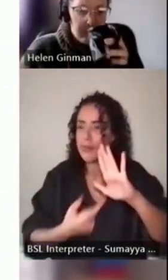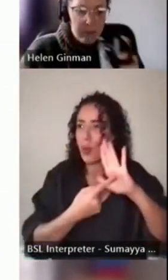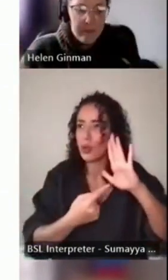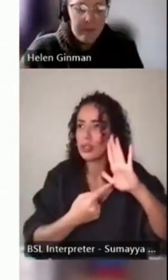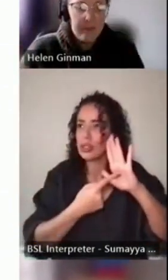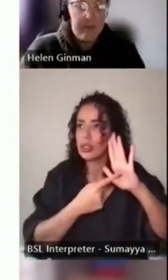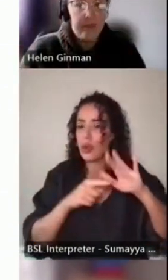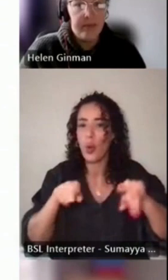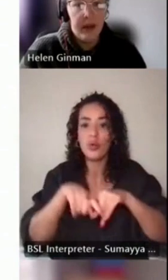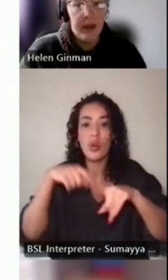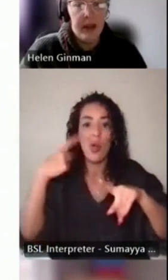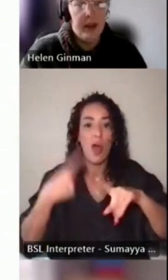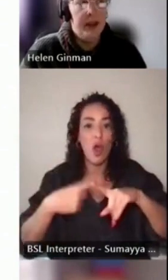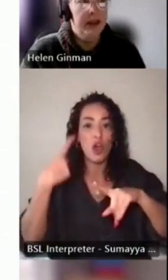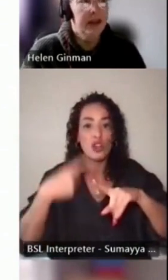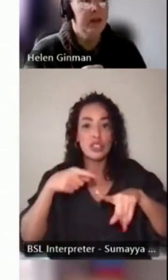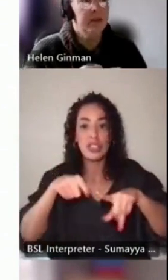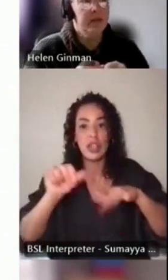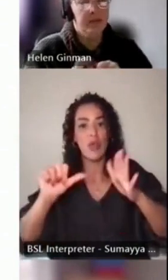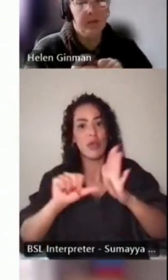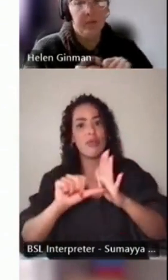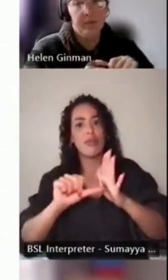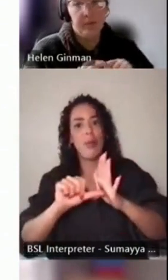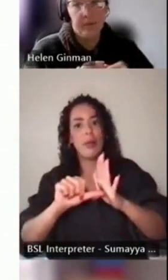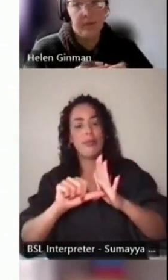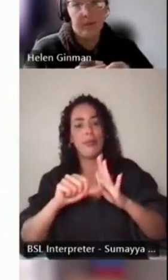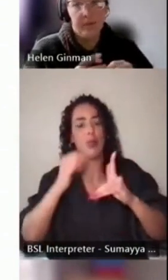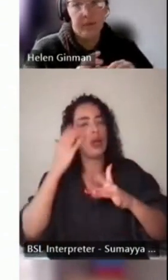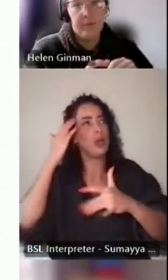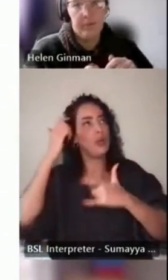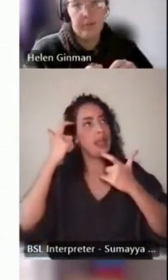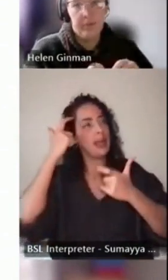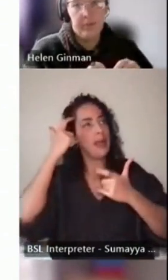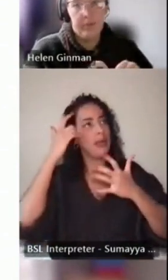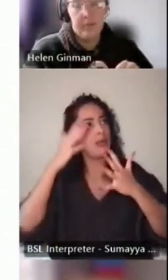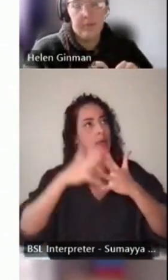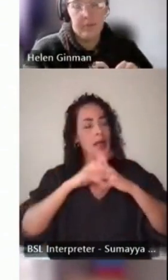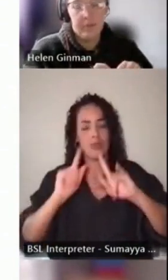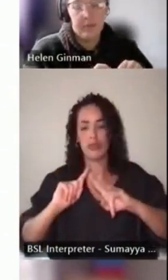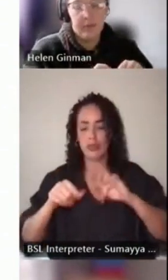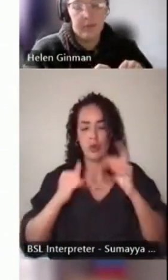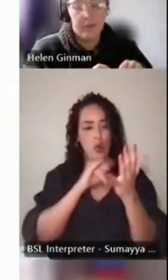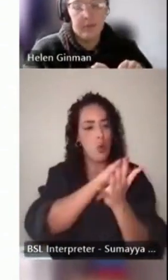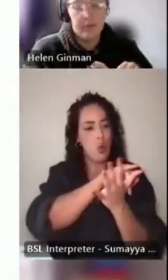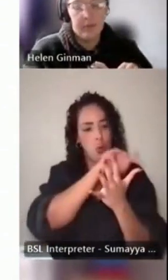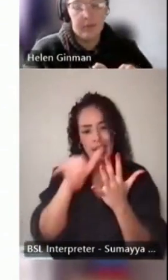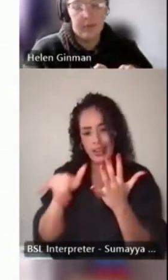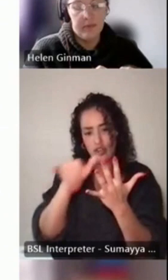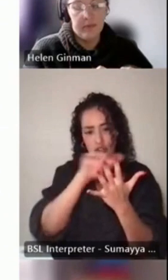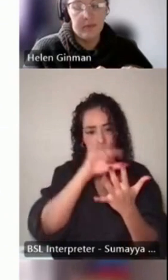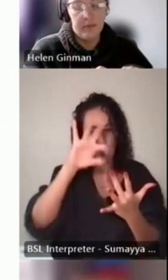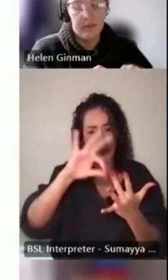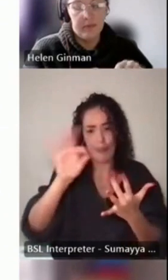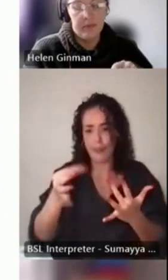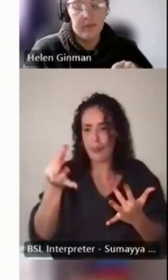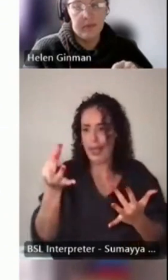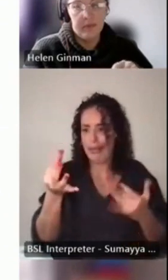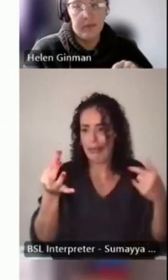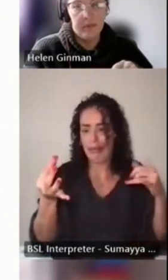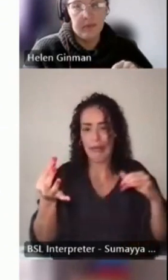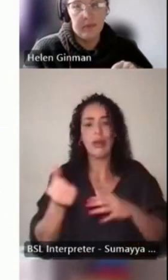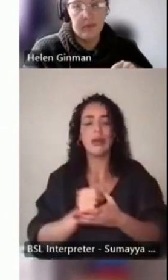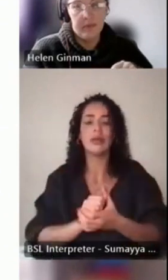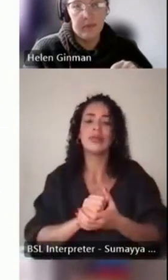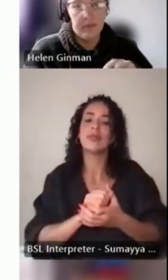urgency of the issue when you're thinking about how do I want to respond, what conflict style do I want to choose. And